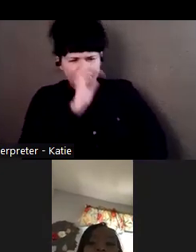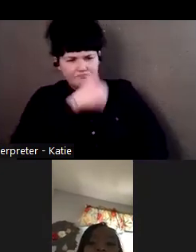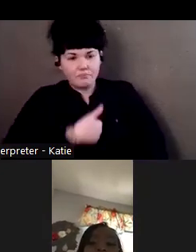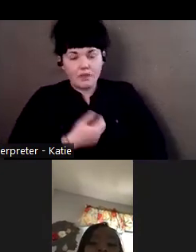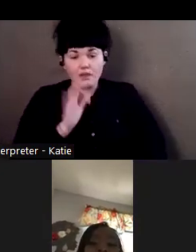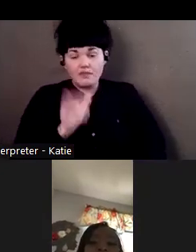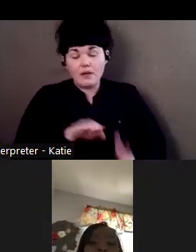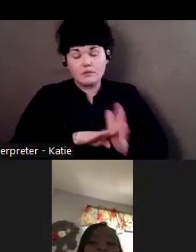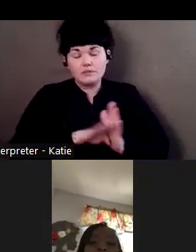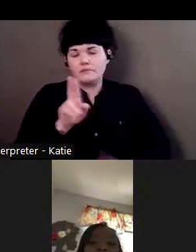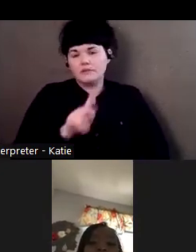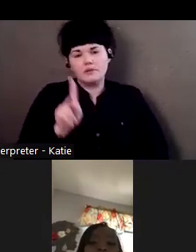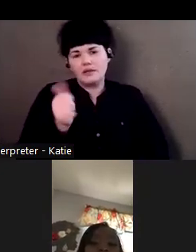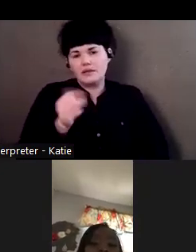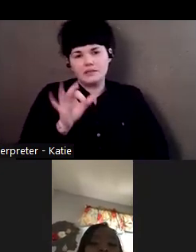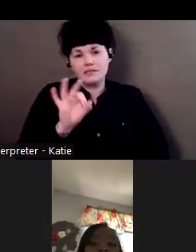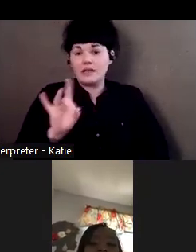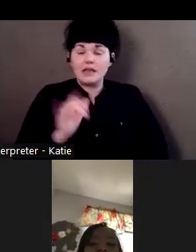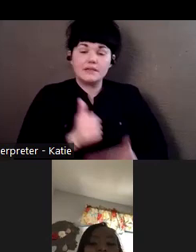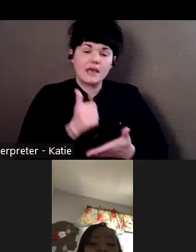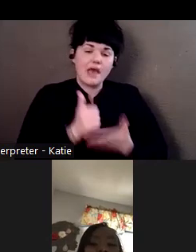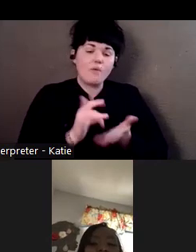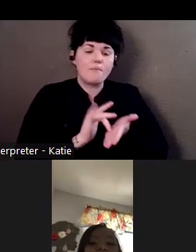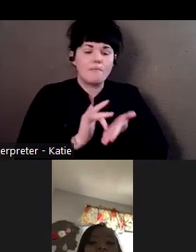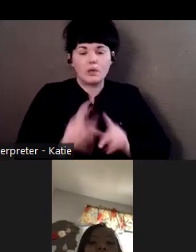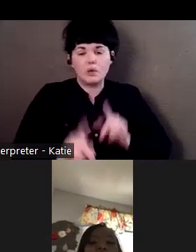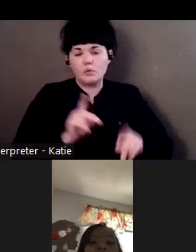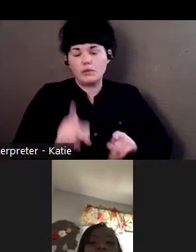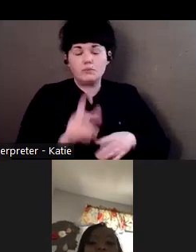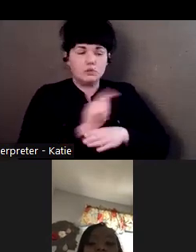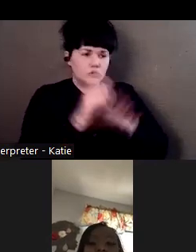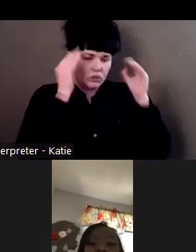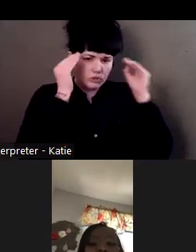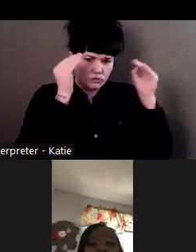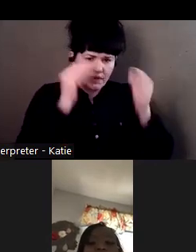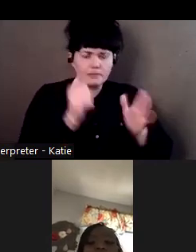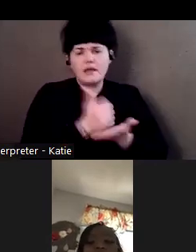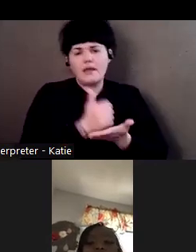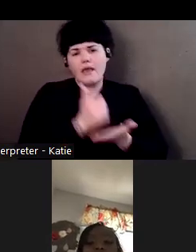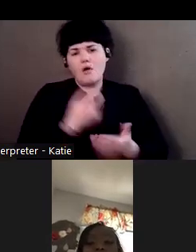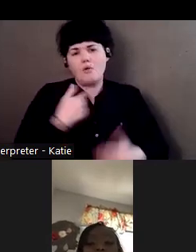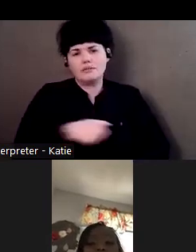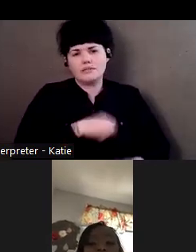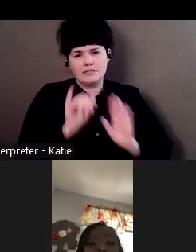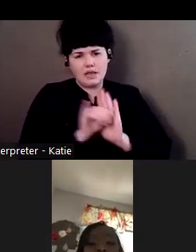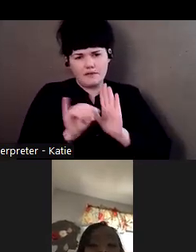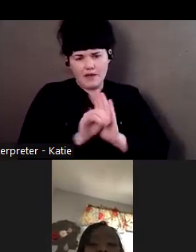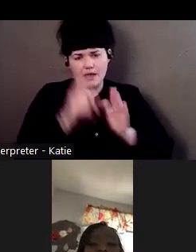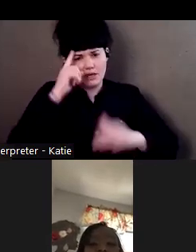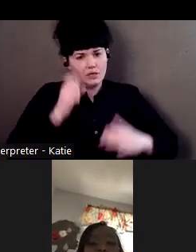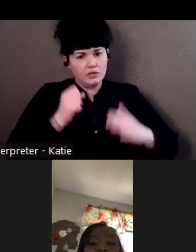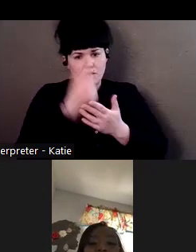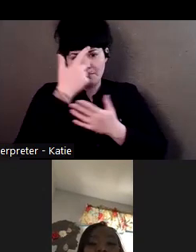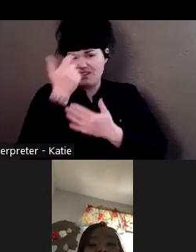Kingdom in 1998 to help medical personnel train ambulance staff and help us to identify a stroke, because initially every stroke